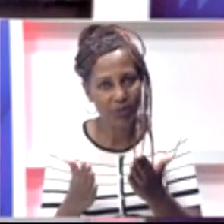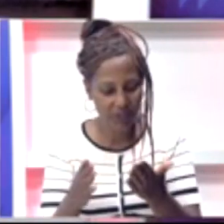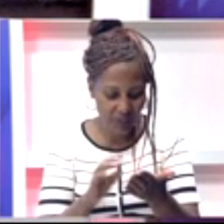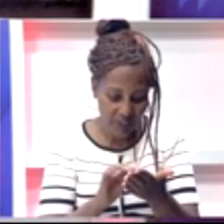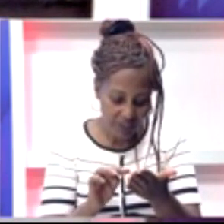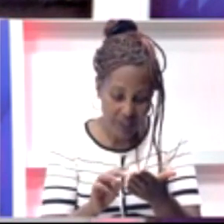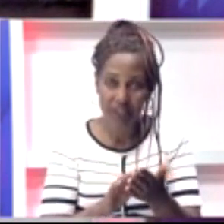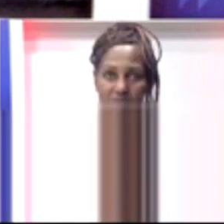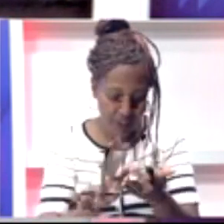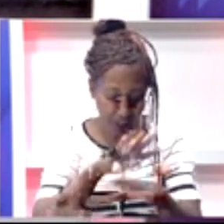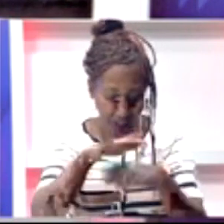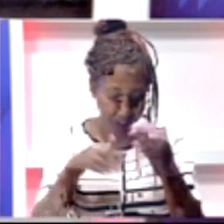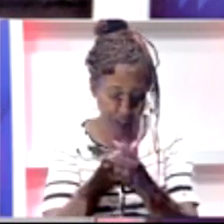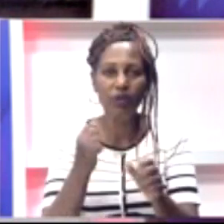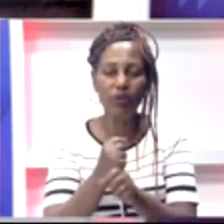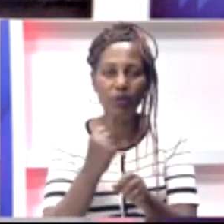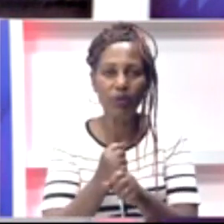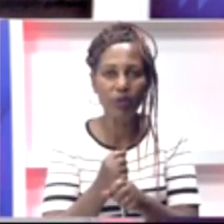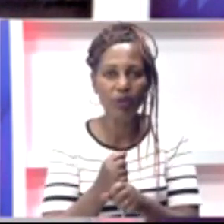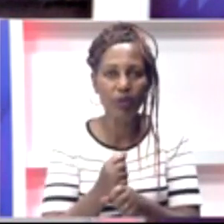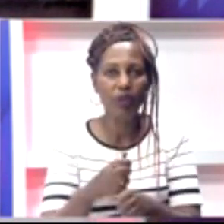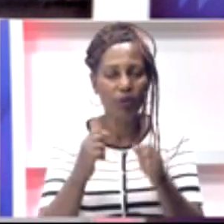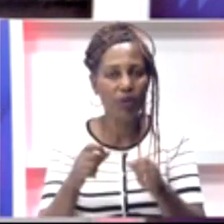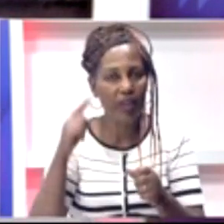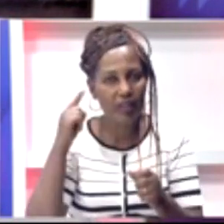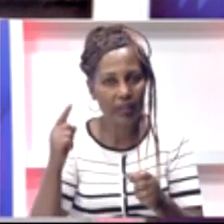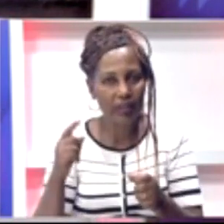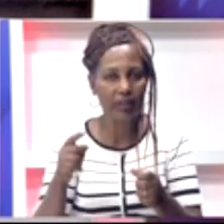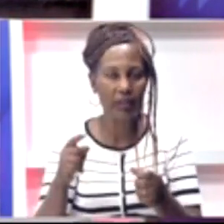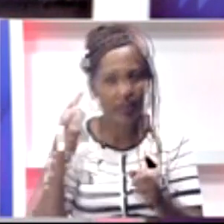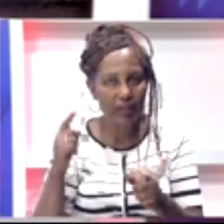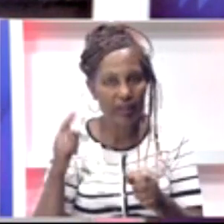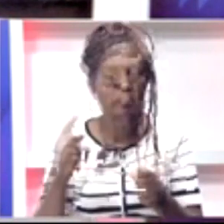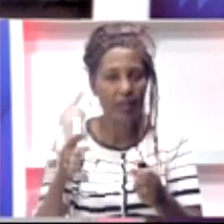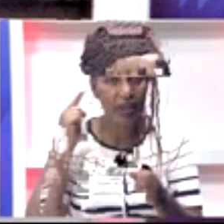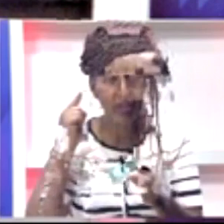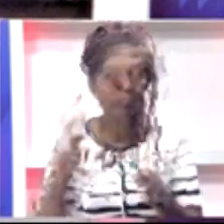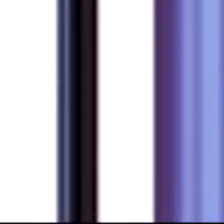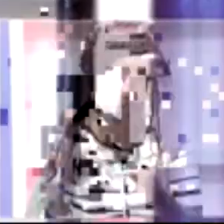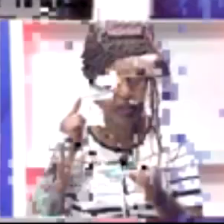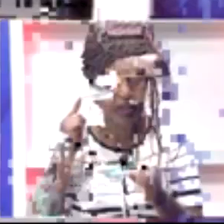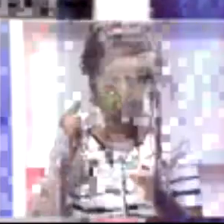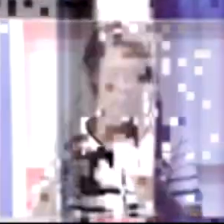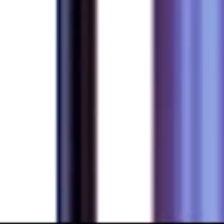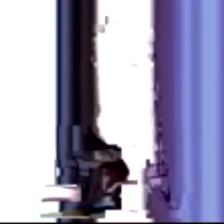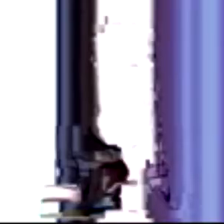assignment. You can listen, learn, and lead better.